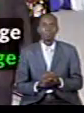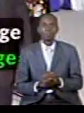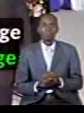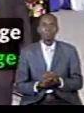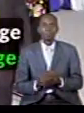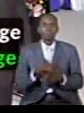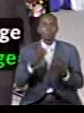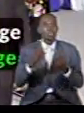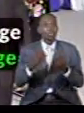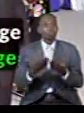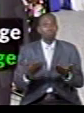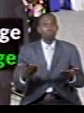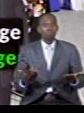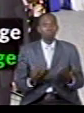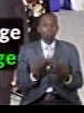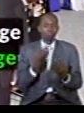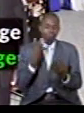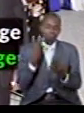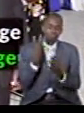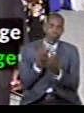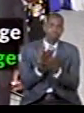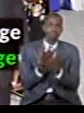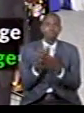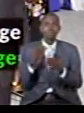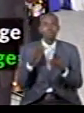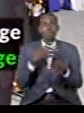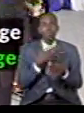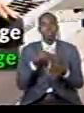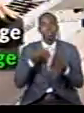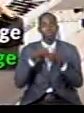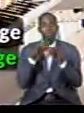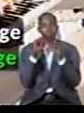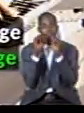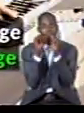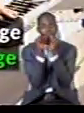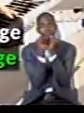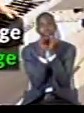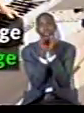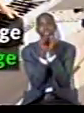You came here imprisoned and in bondage.